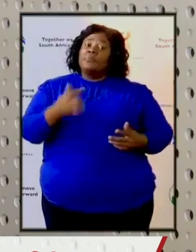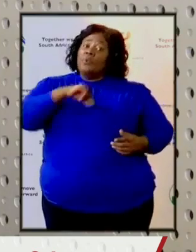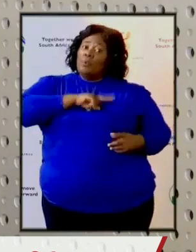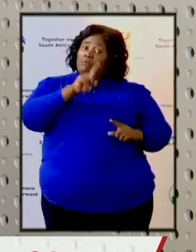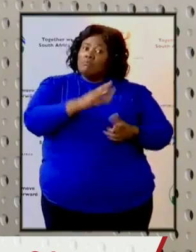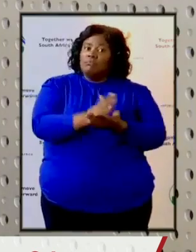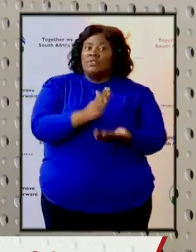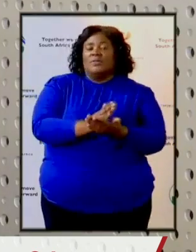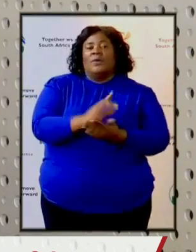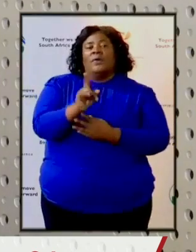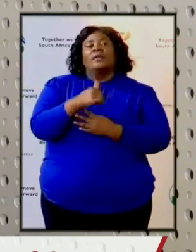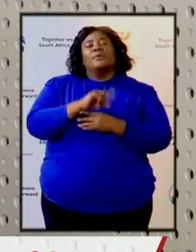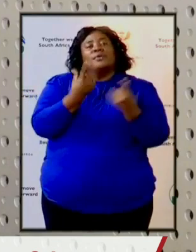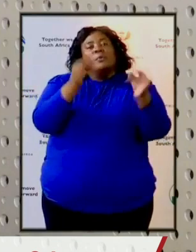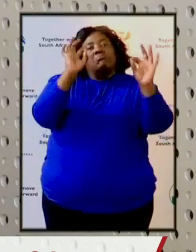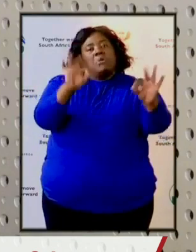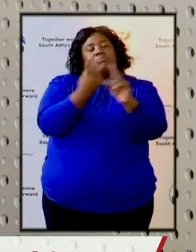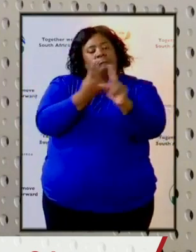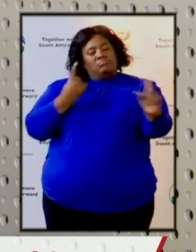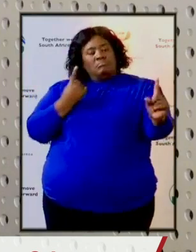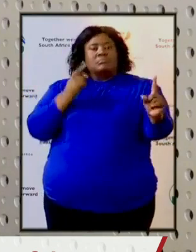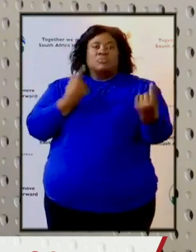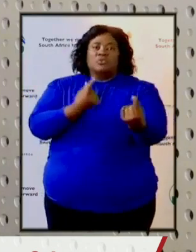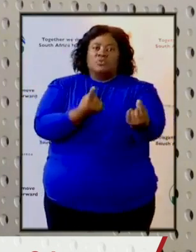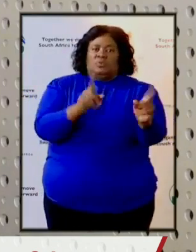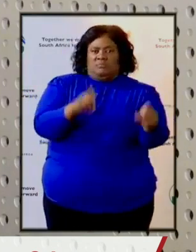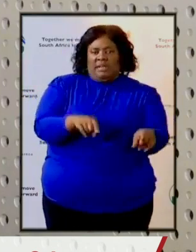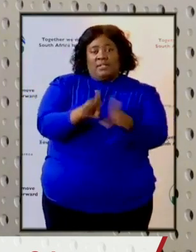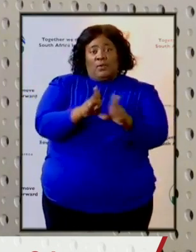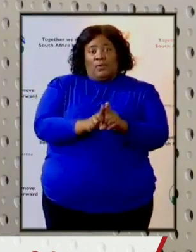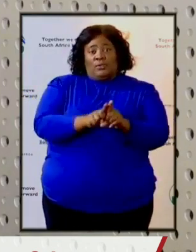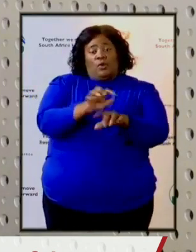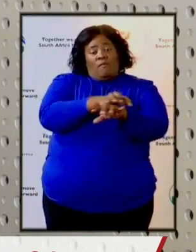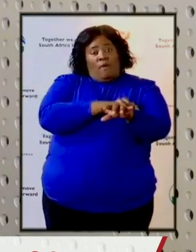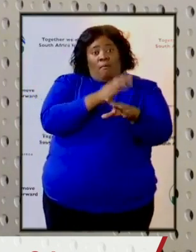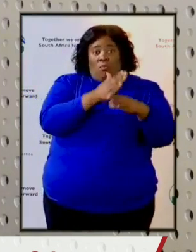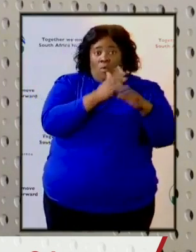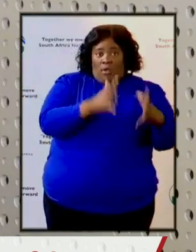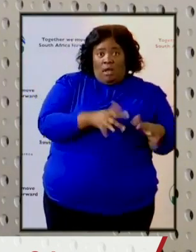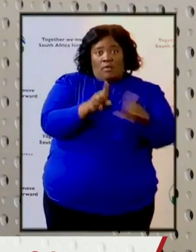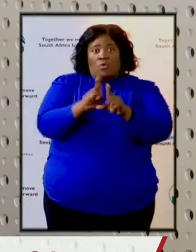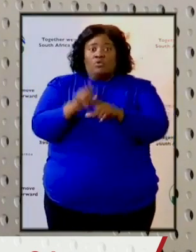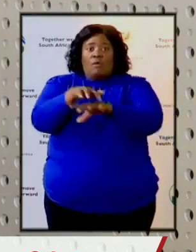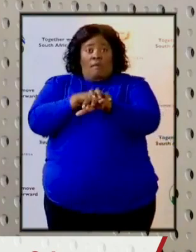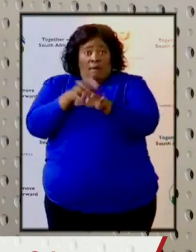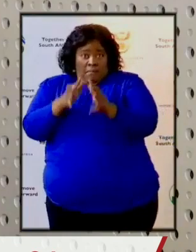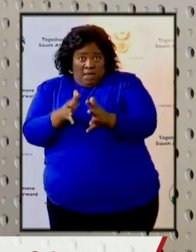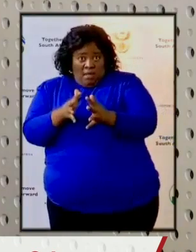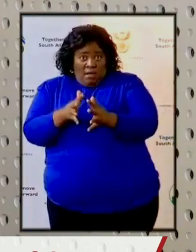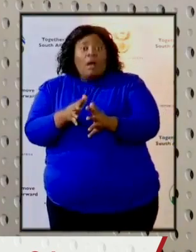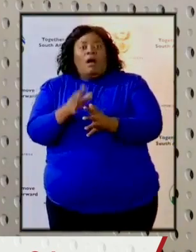ensure that we do proper distancing. We make sure that the farm workers as well as farmers do have